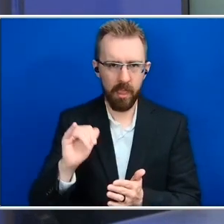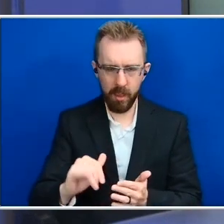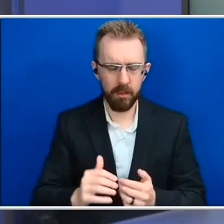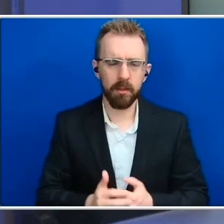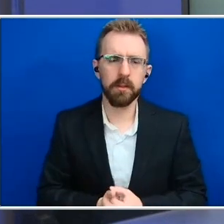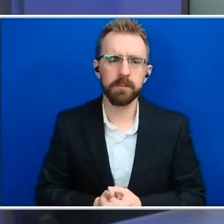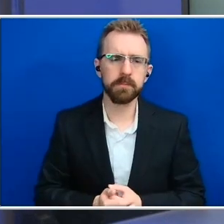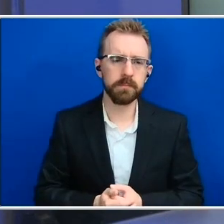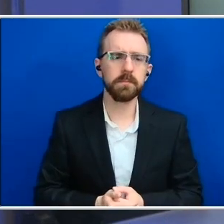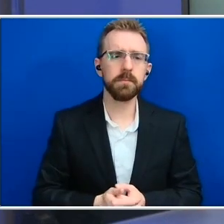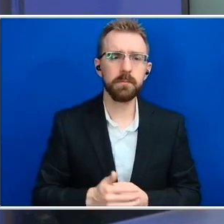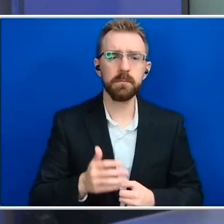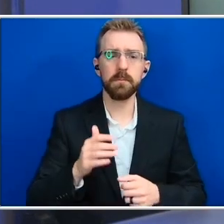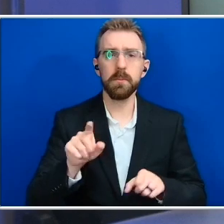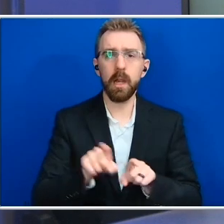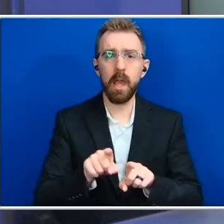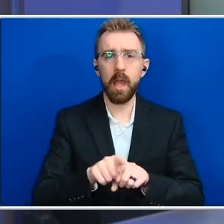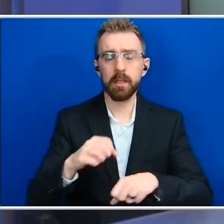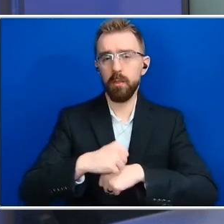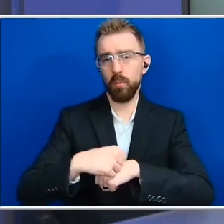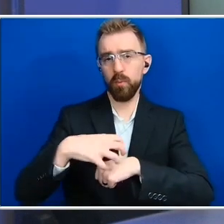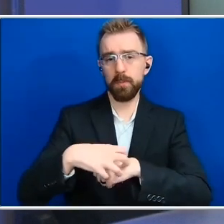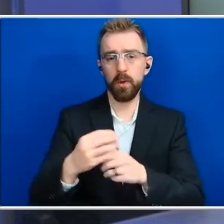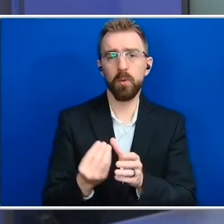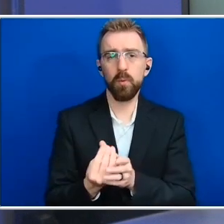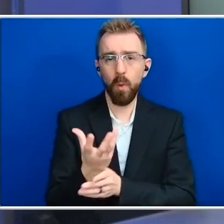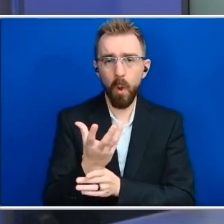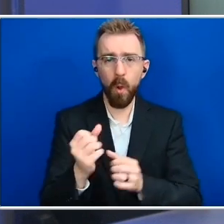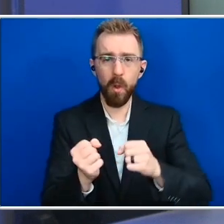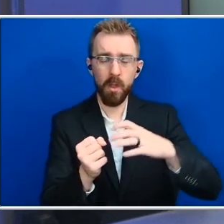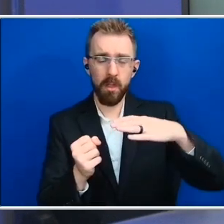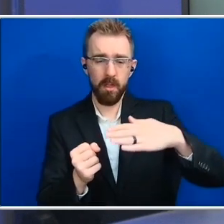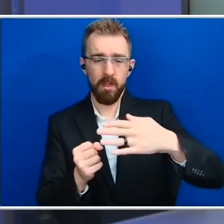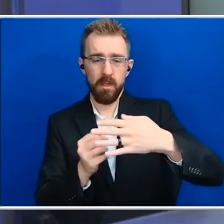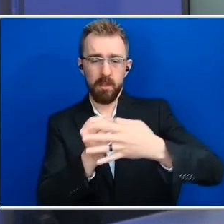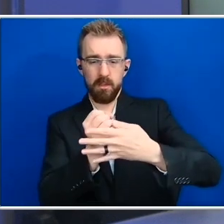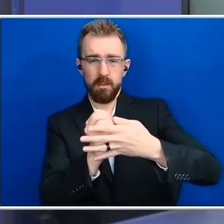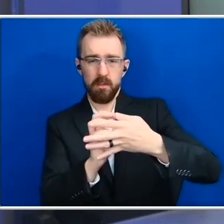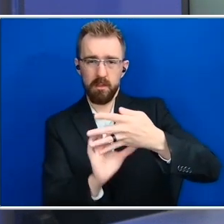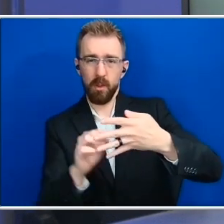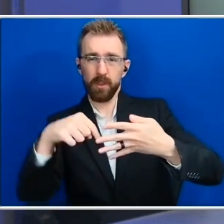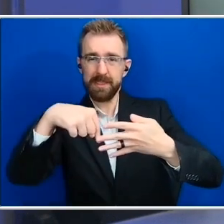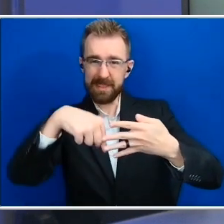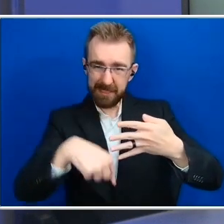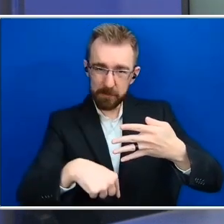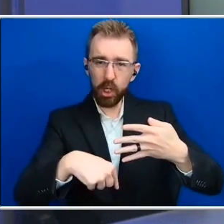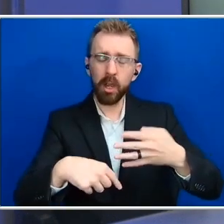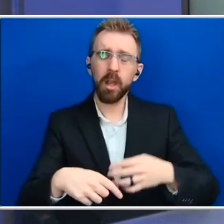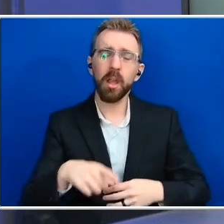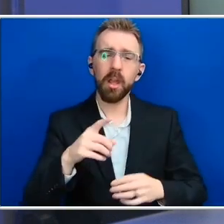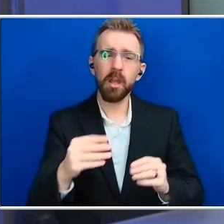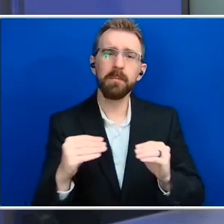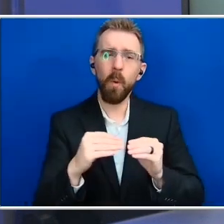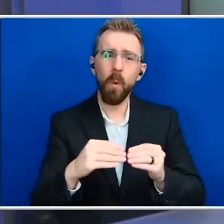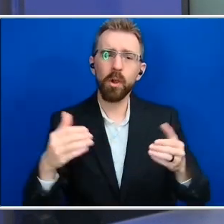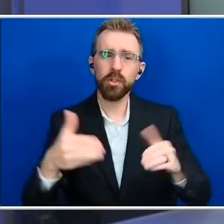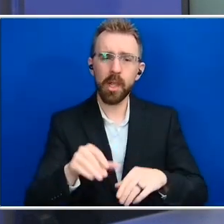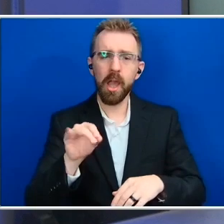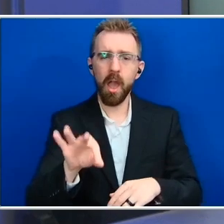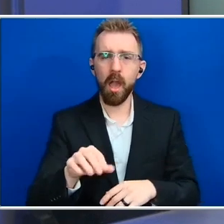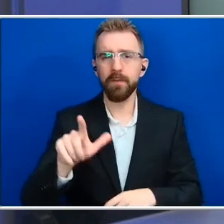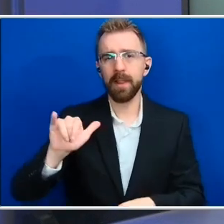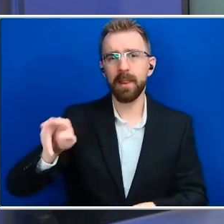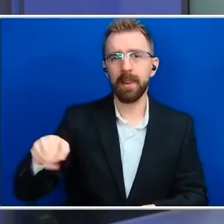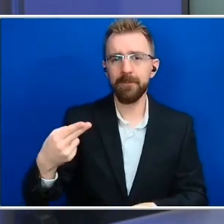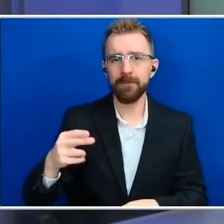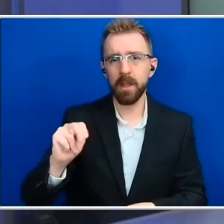the tumor grows and invades, goes deeper and deeper, there is more chance of the lymph node dissection. Therefore, if